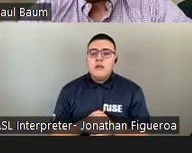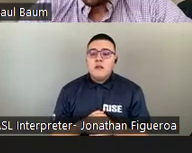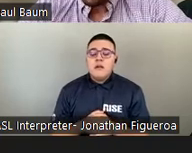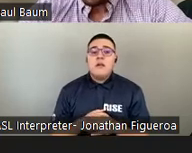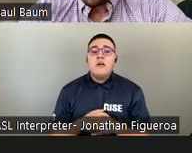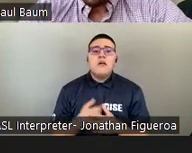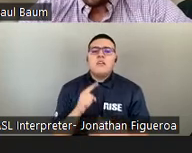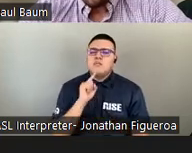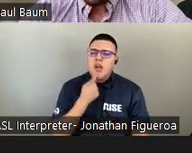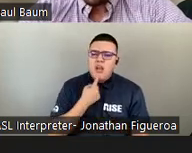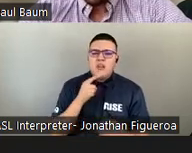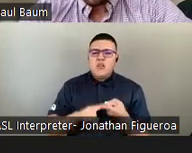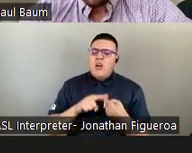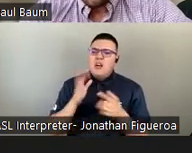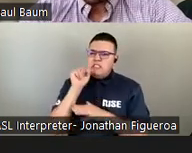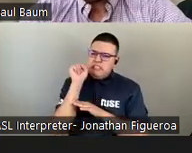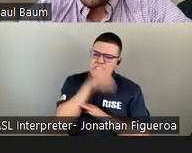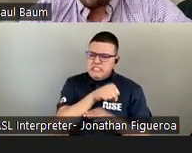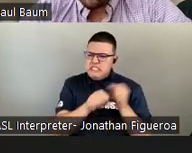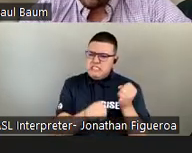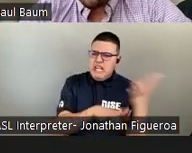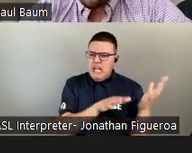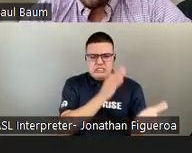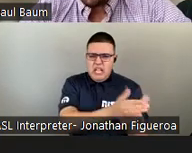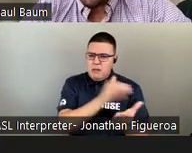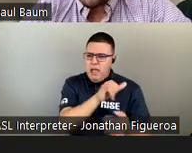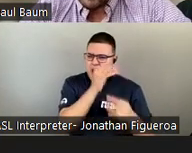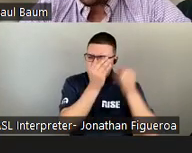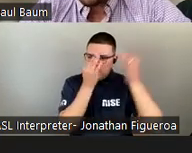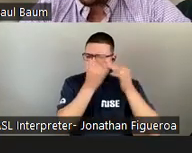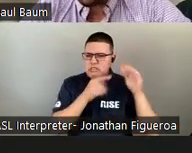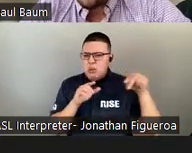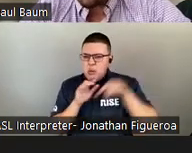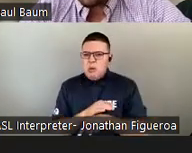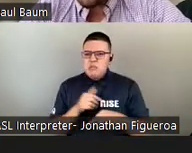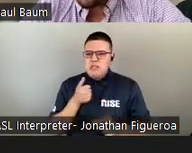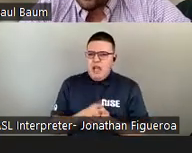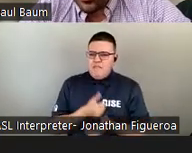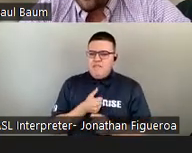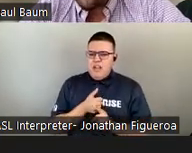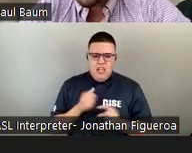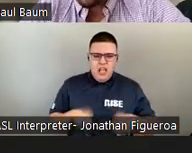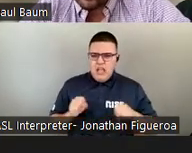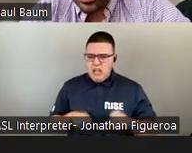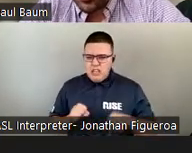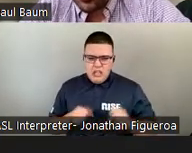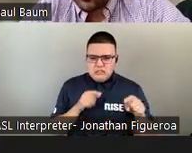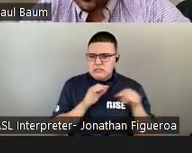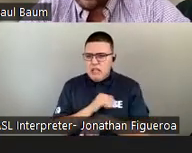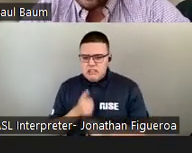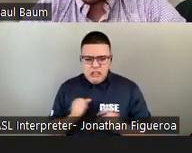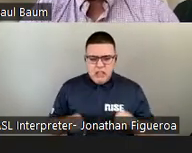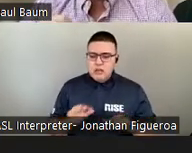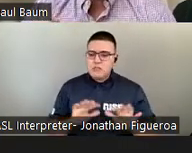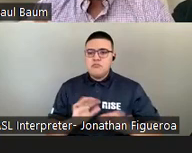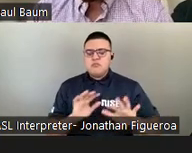Very difficult to overcome. I'm grateful that I had people in my world, in my life, to reach out to and